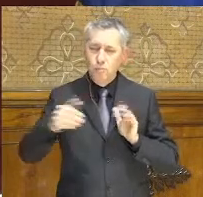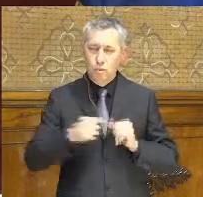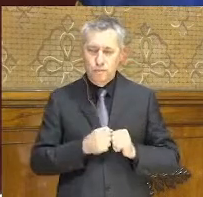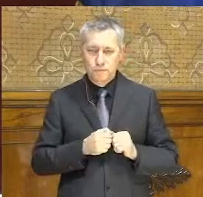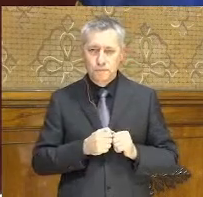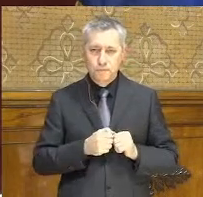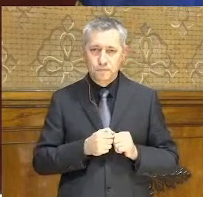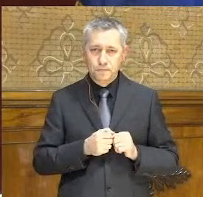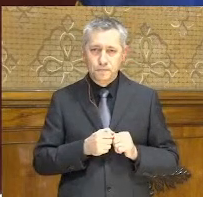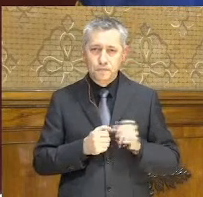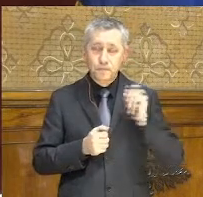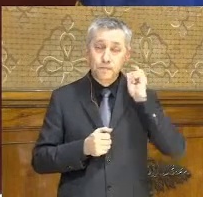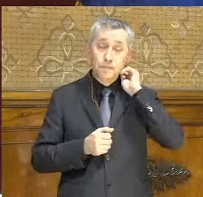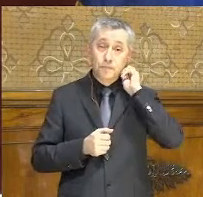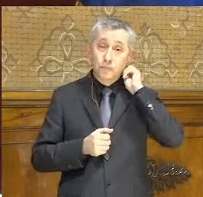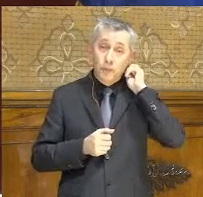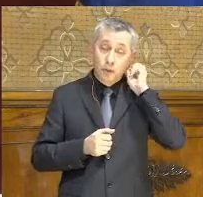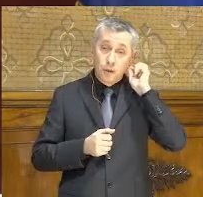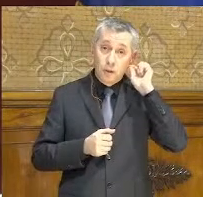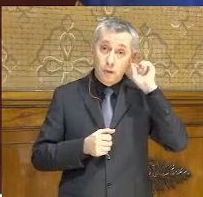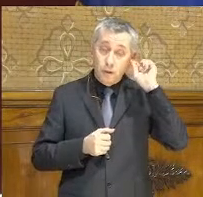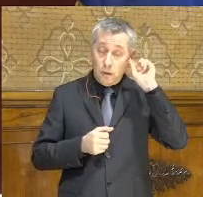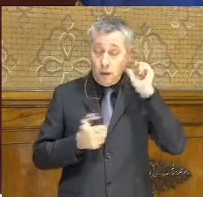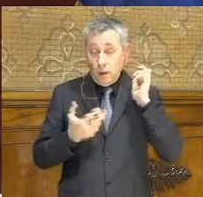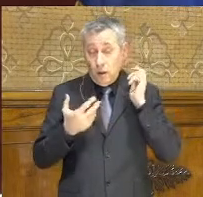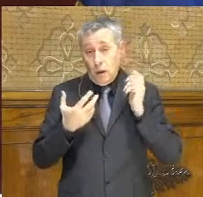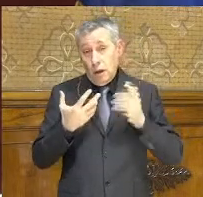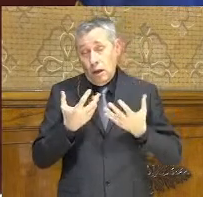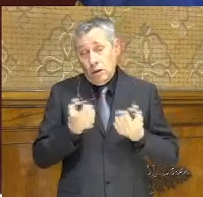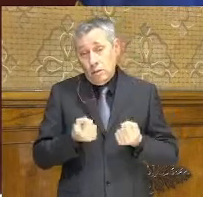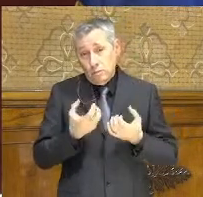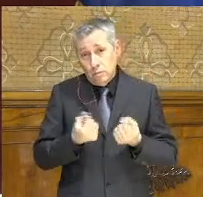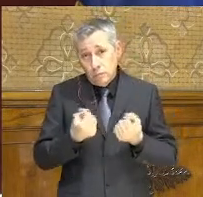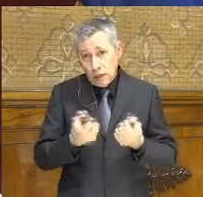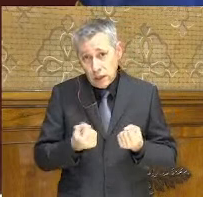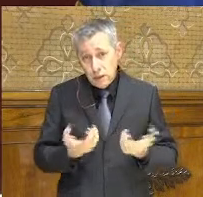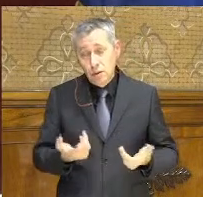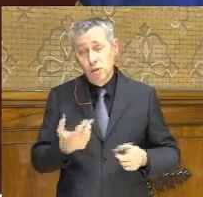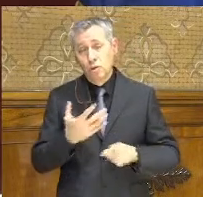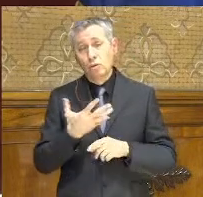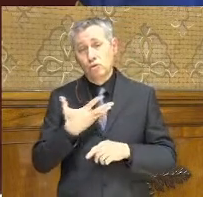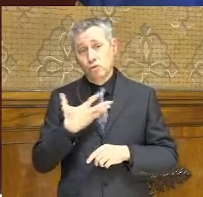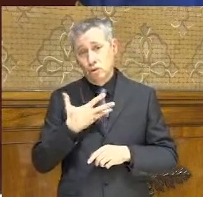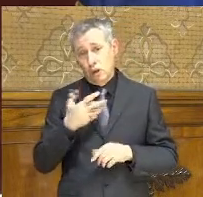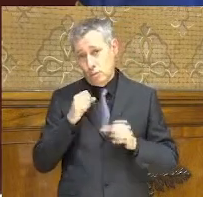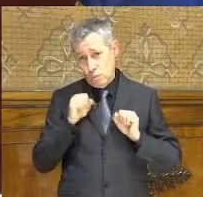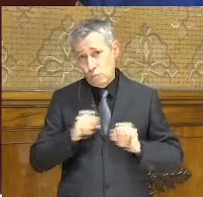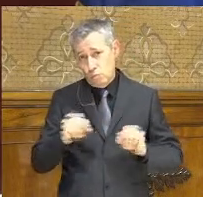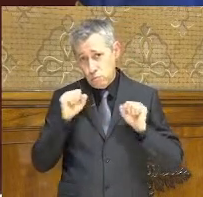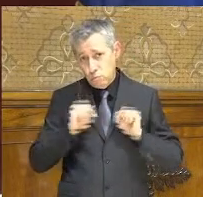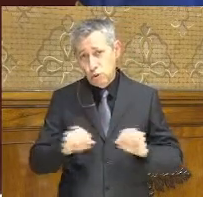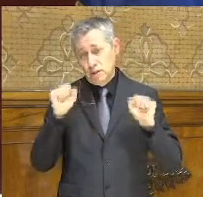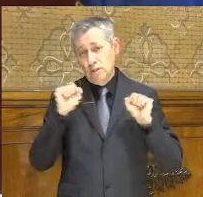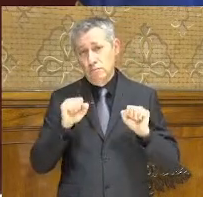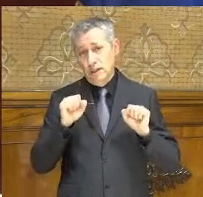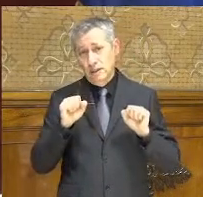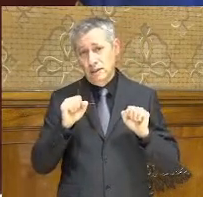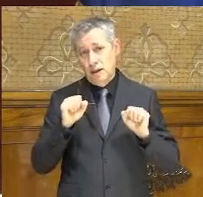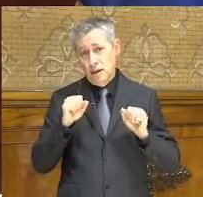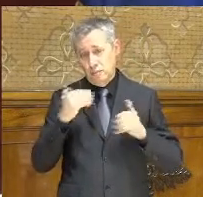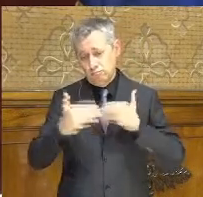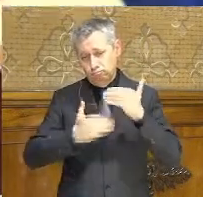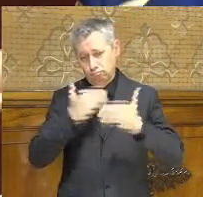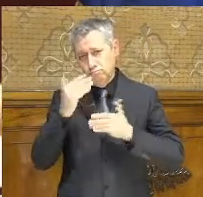When the temporal concurrence of holding a principle and acting on it is denied, then there is a loss of